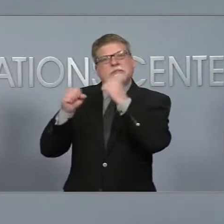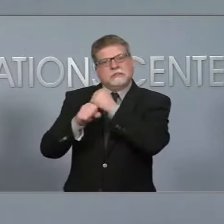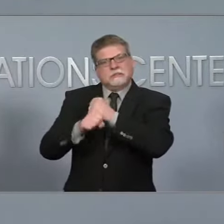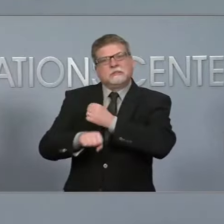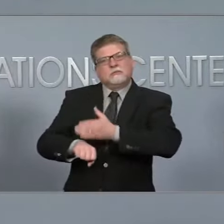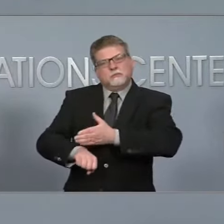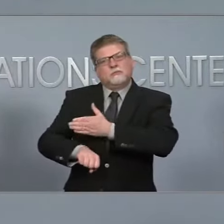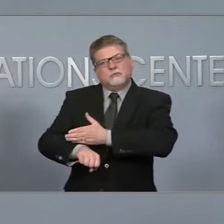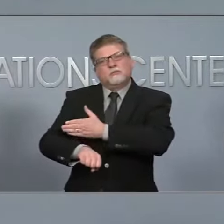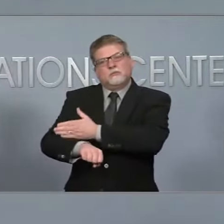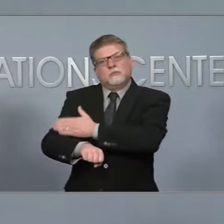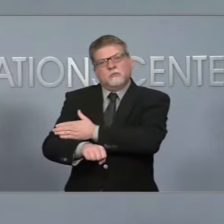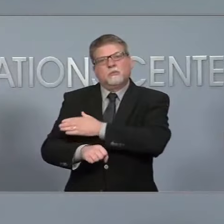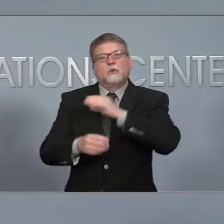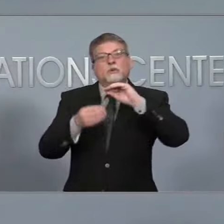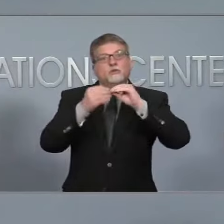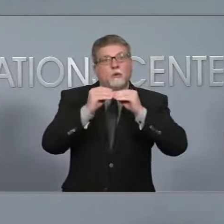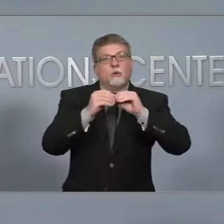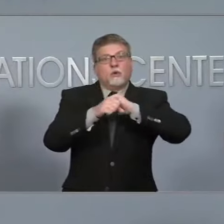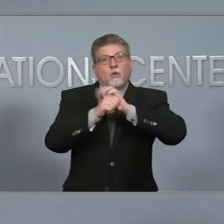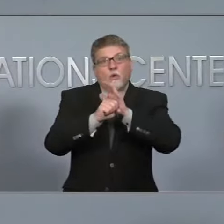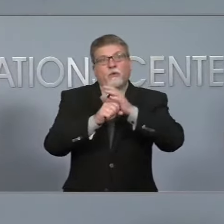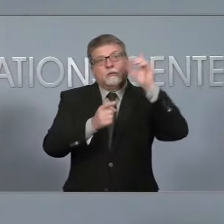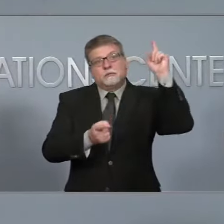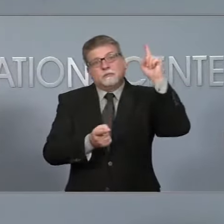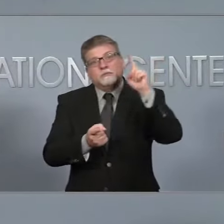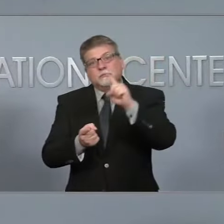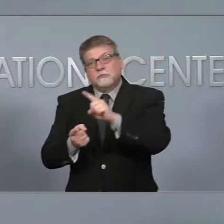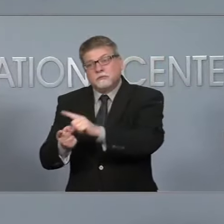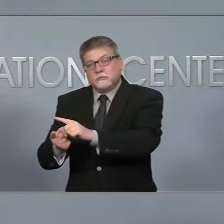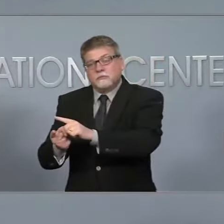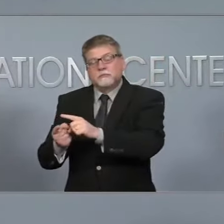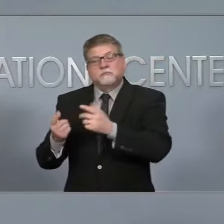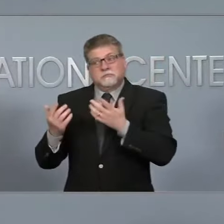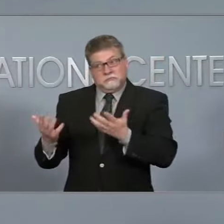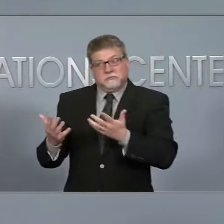going, or at least trending in a positive direction, can we say we're